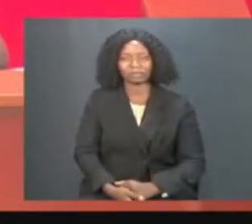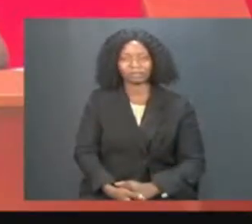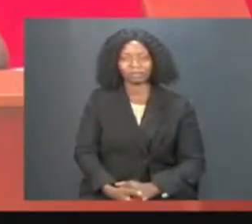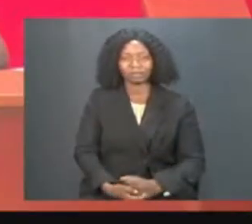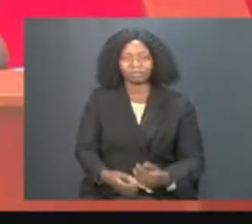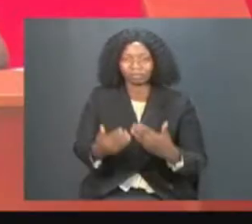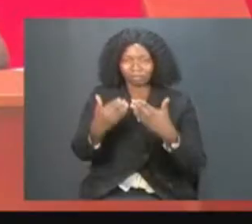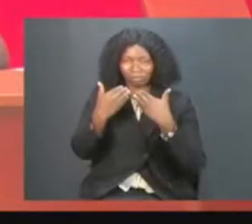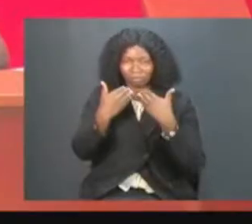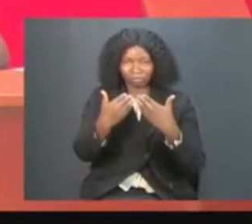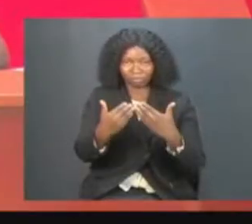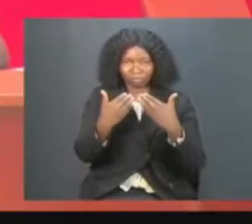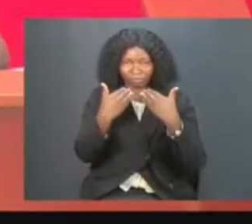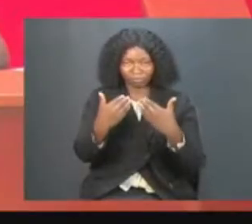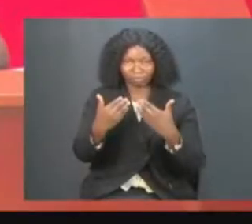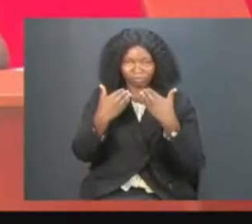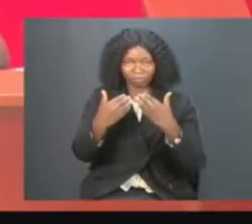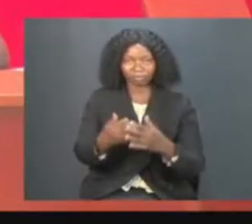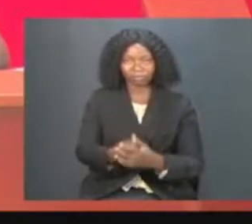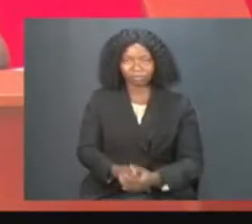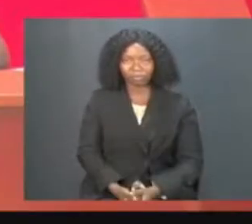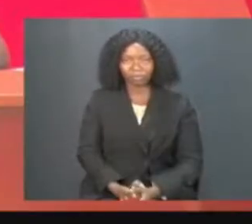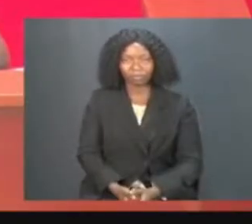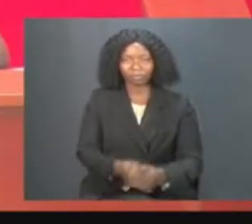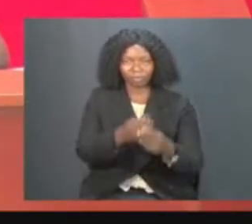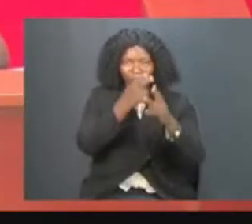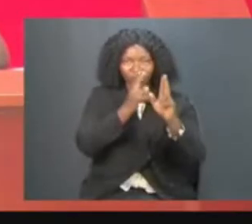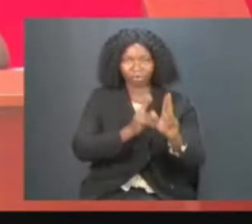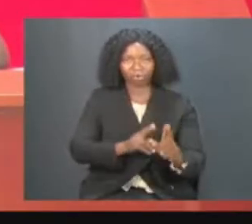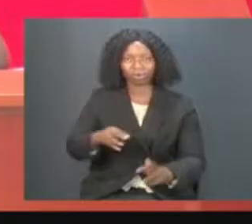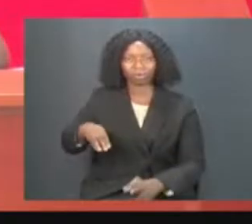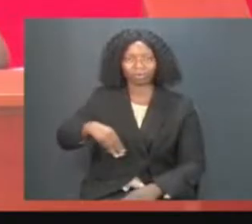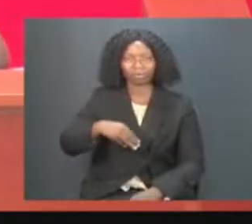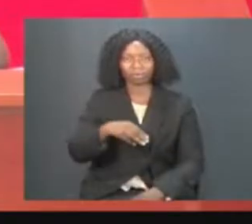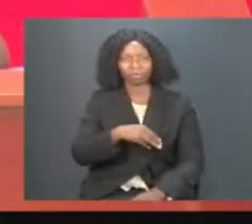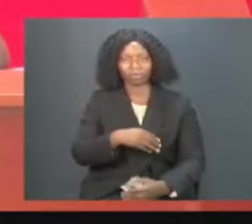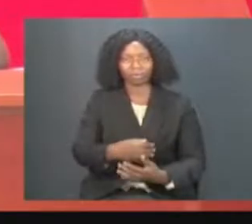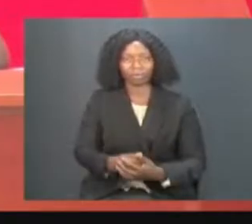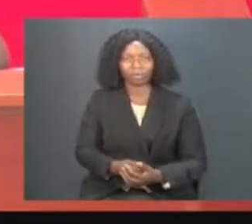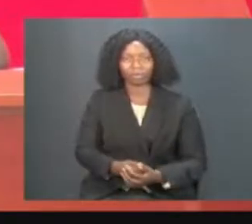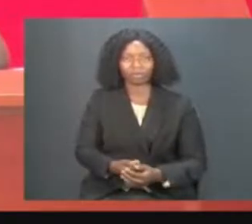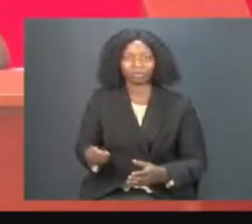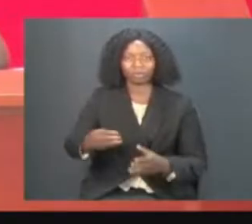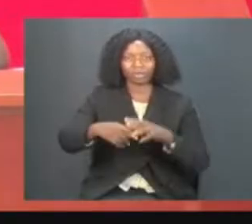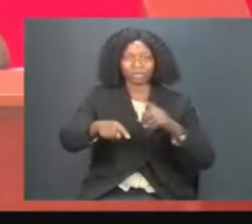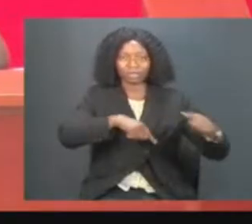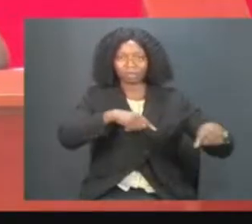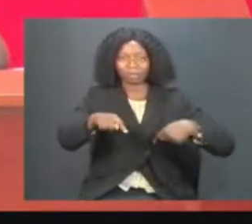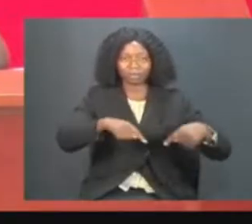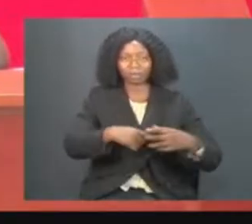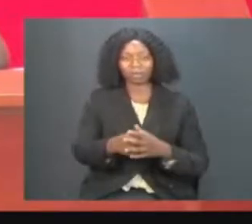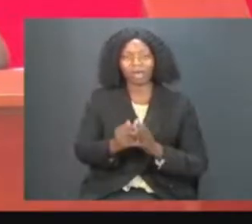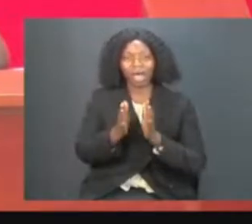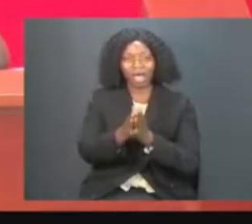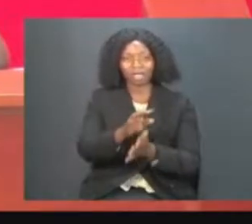Thank you so much. Honourable members, I'm not to take part in the debate, but I'll ask a rhetorical